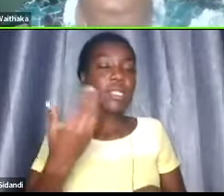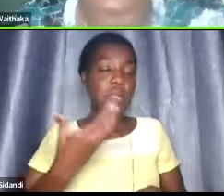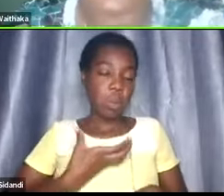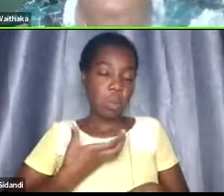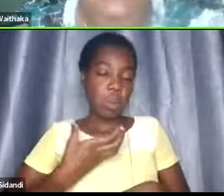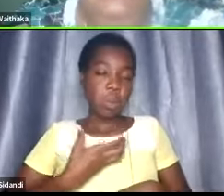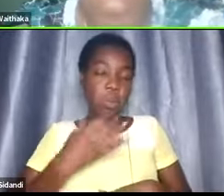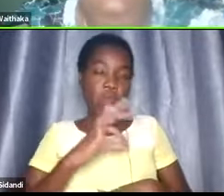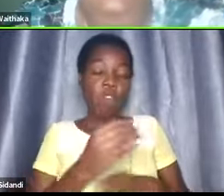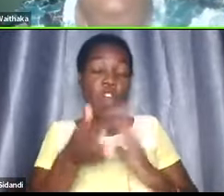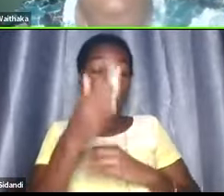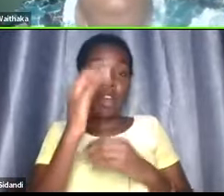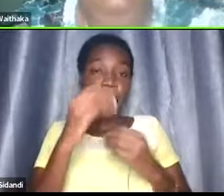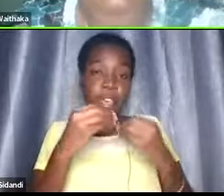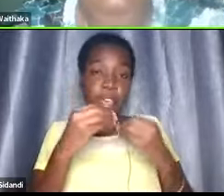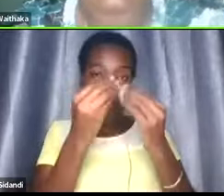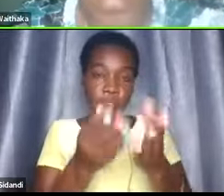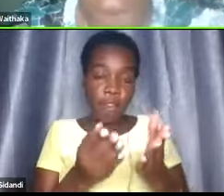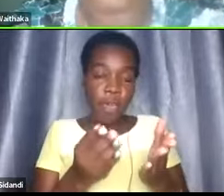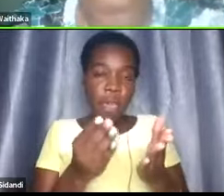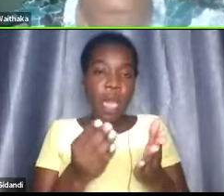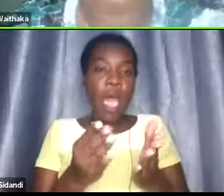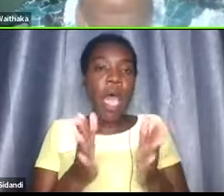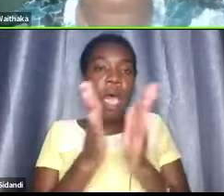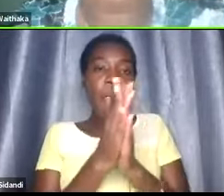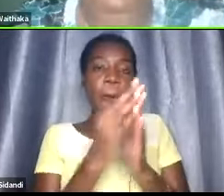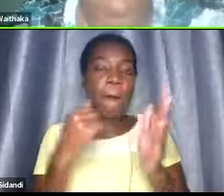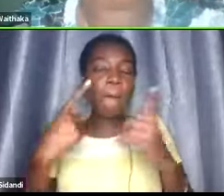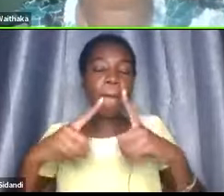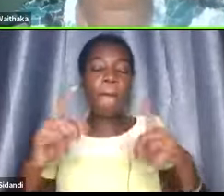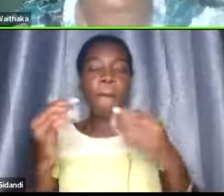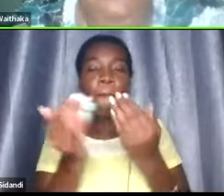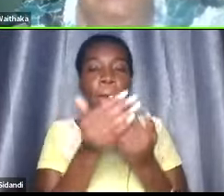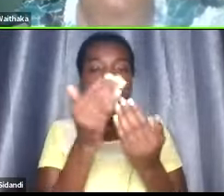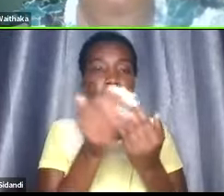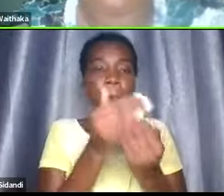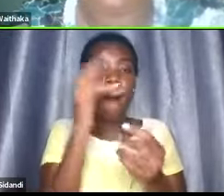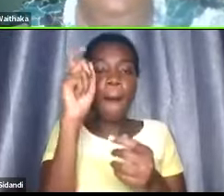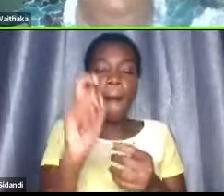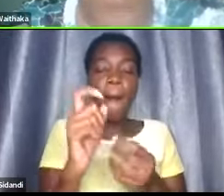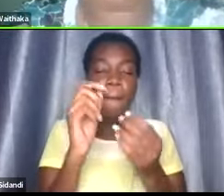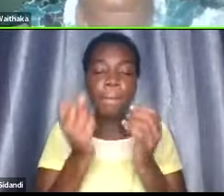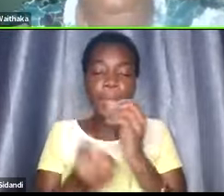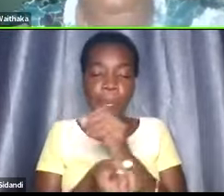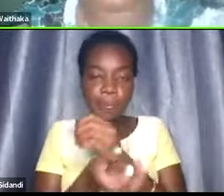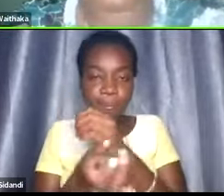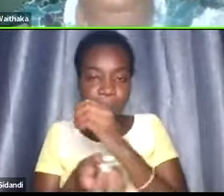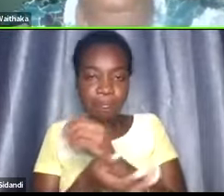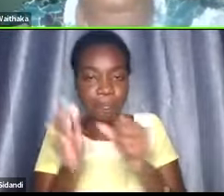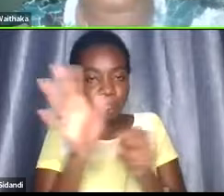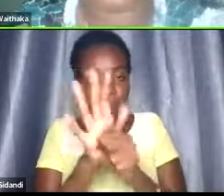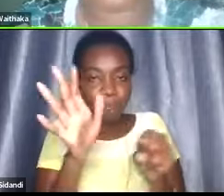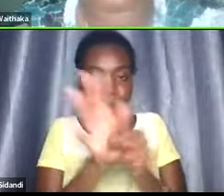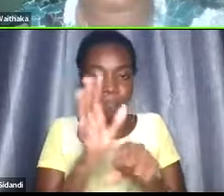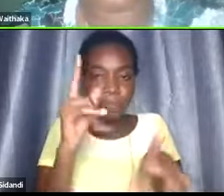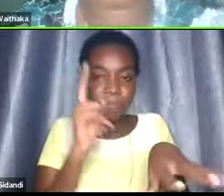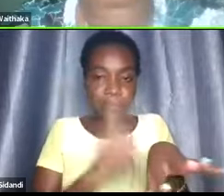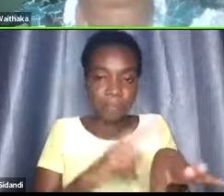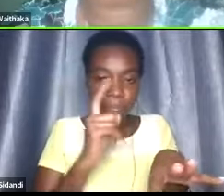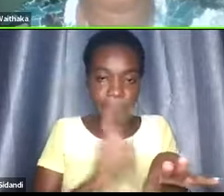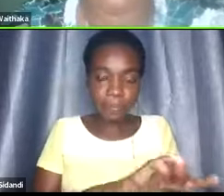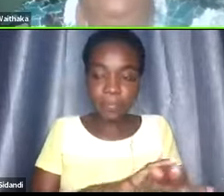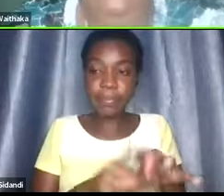God has given us. Let us take care of them, involve them, advise them. Many times they feel